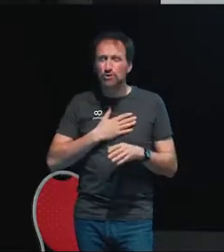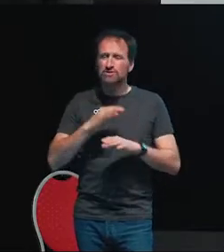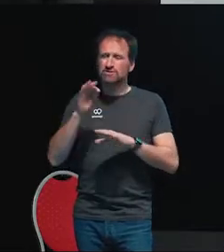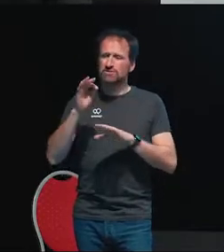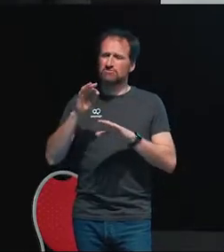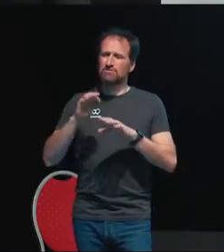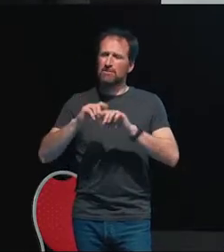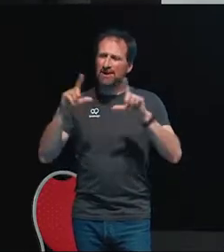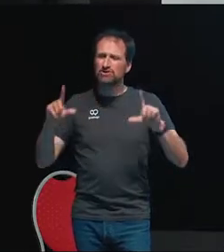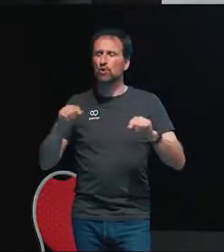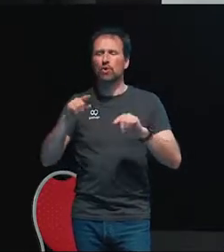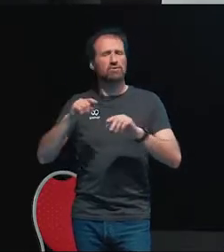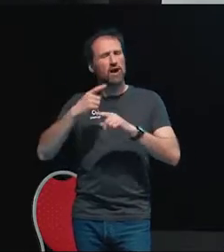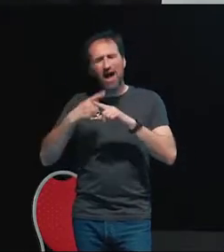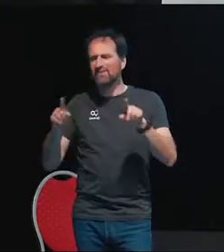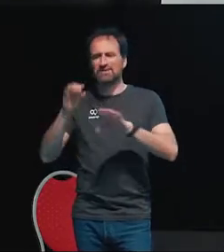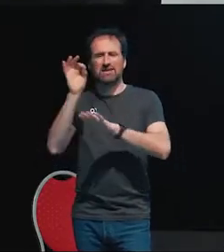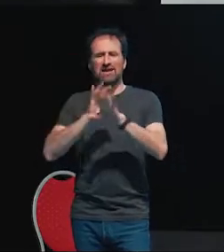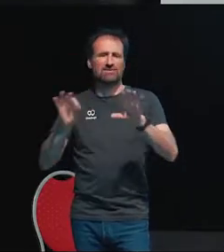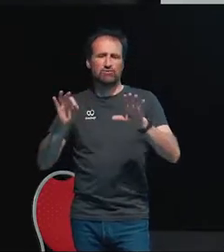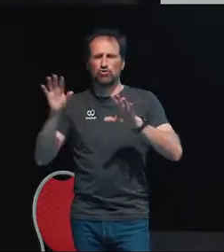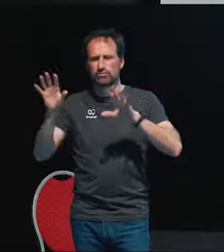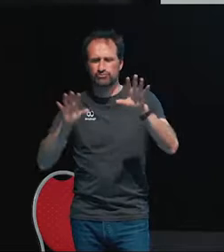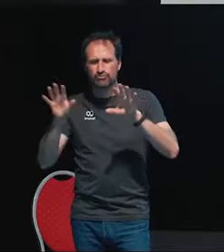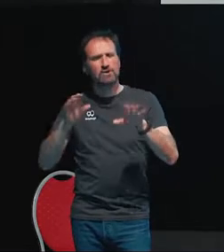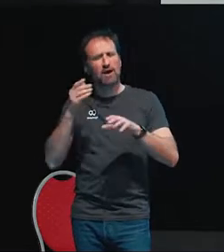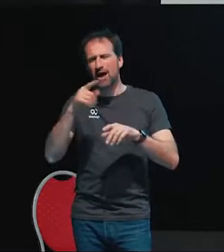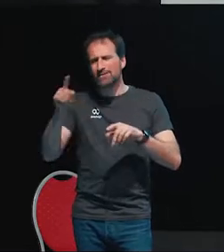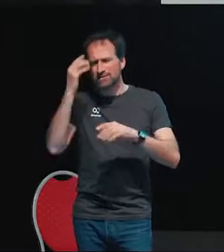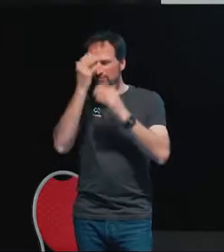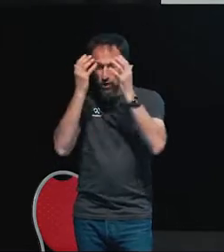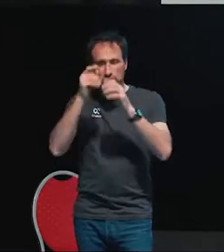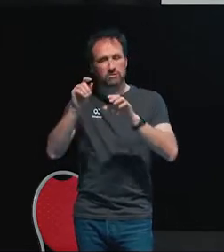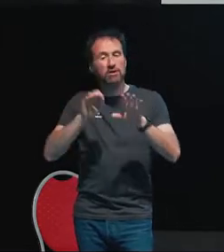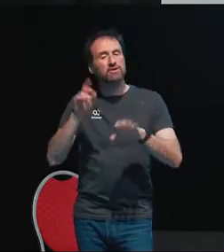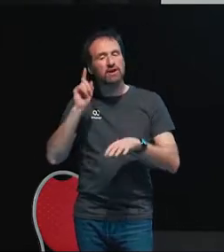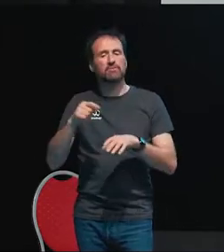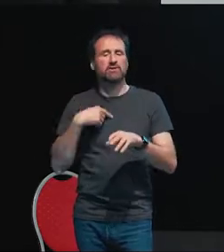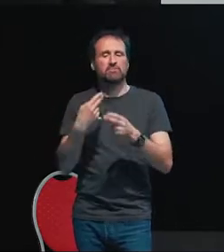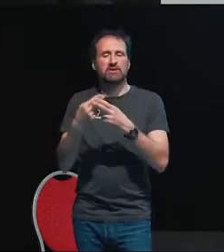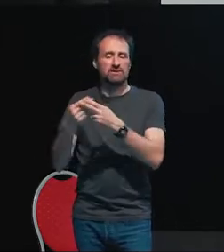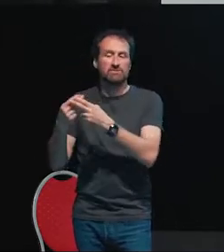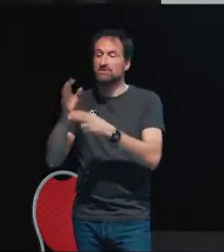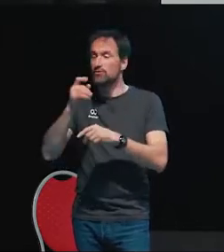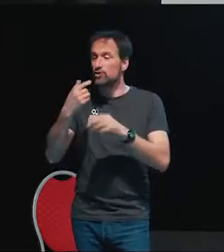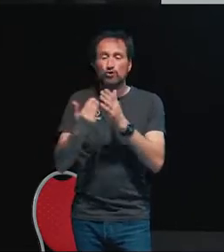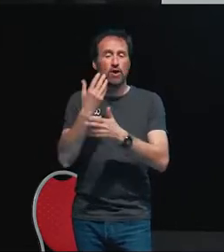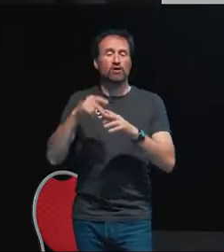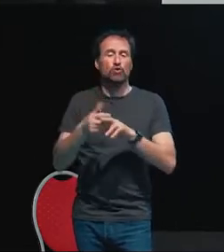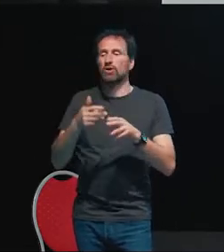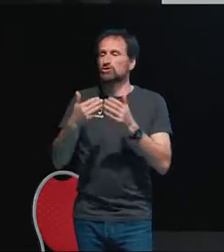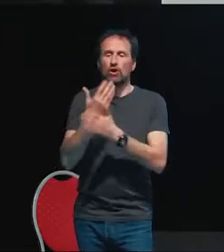modular and more resilient to change in different areas and finally as I said it's not all or nothing maybe look for some